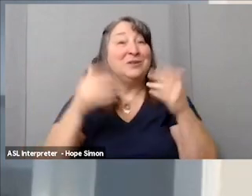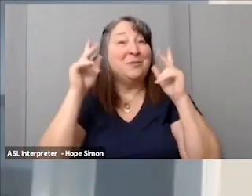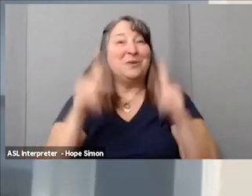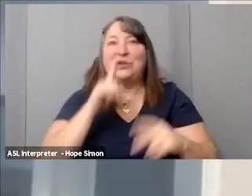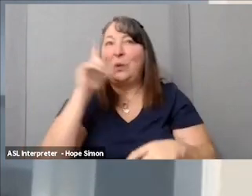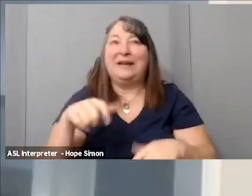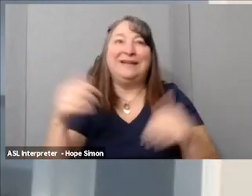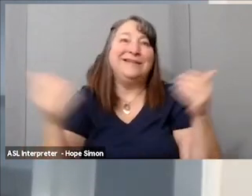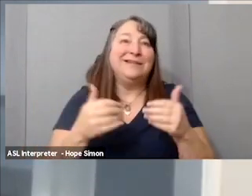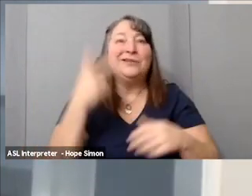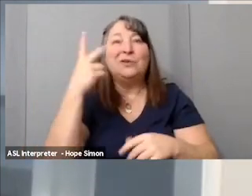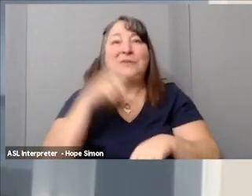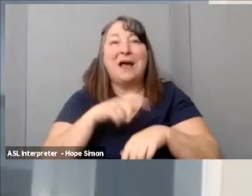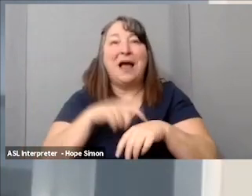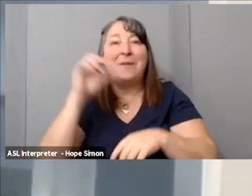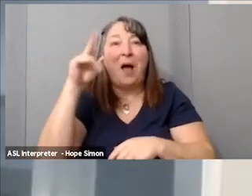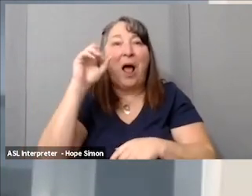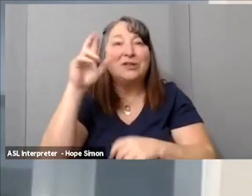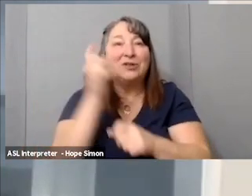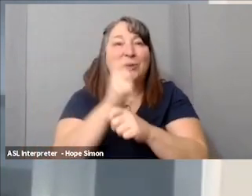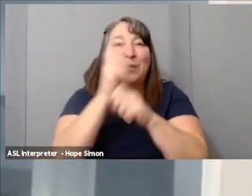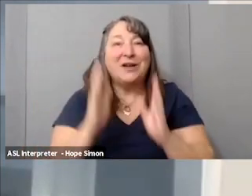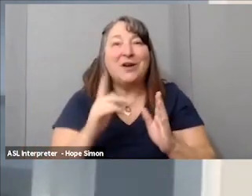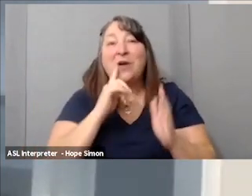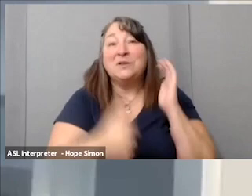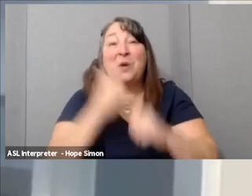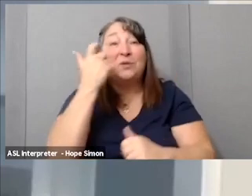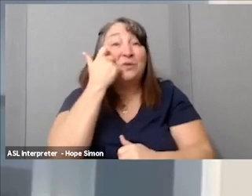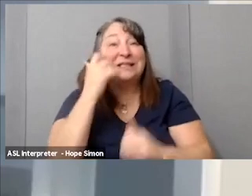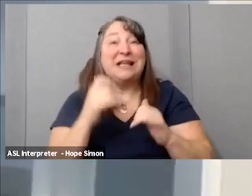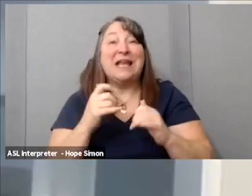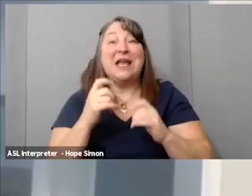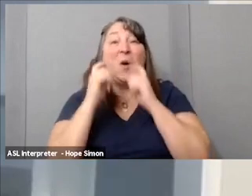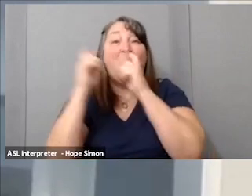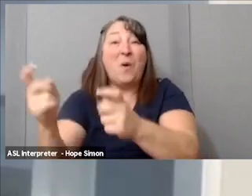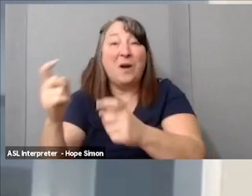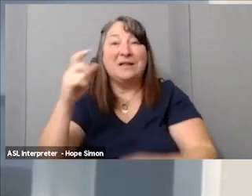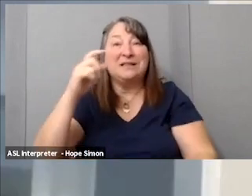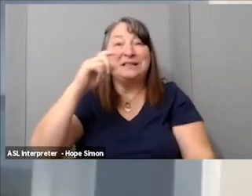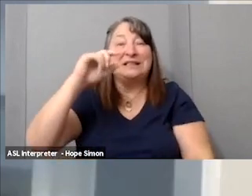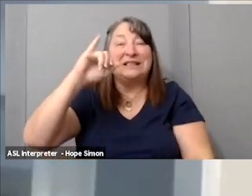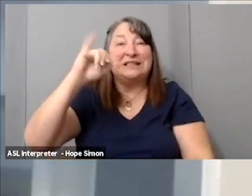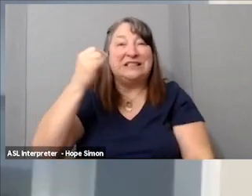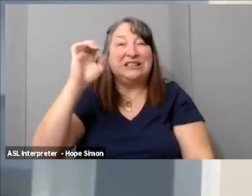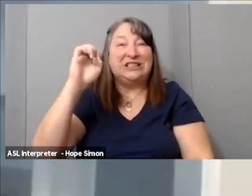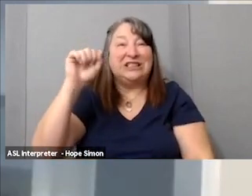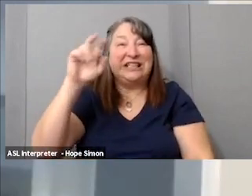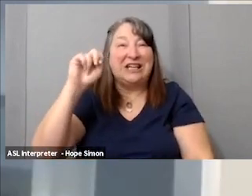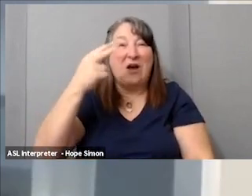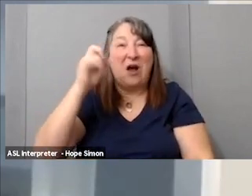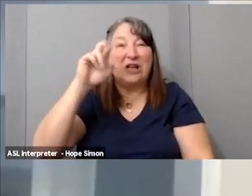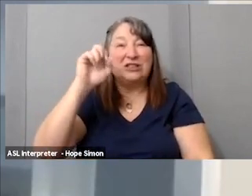She is a two-time Oscar winner and was most recently awarded the Jean Harshel Humanitarian Award for her work in